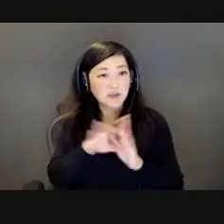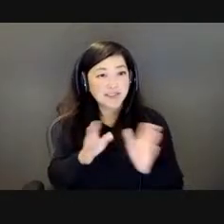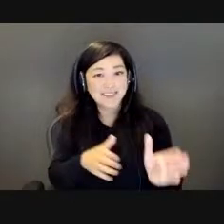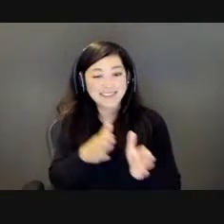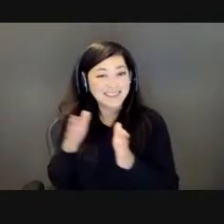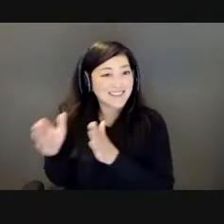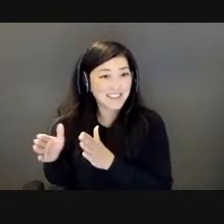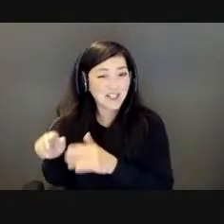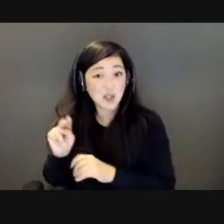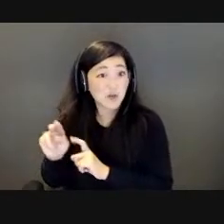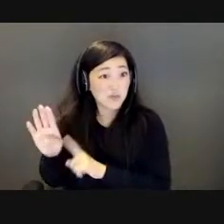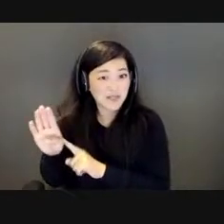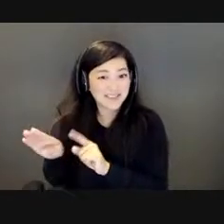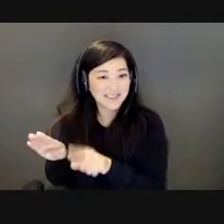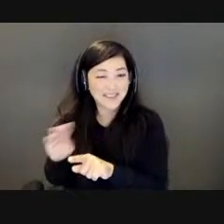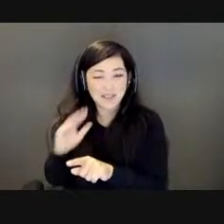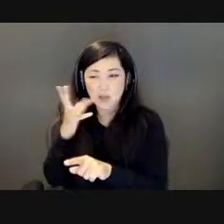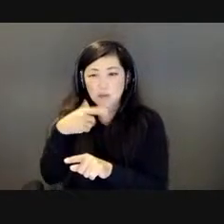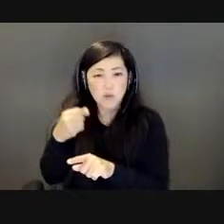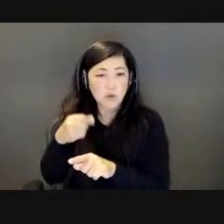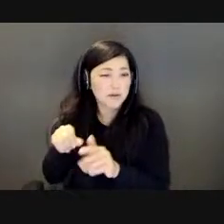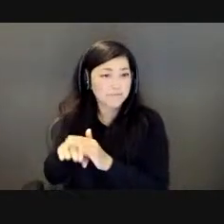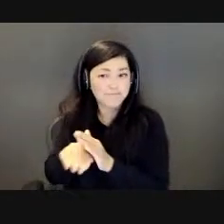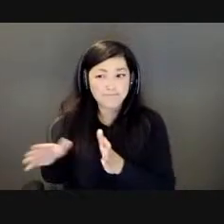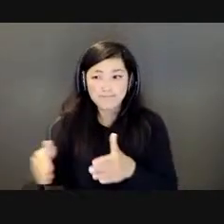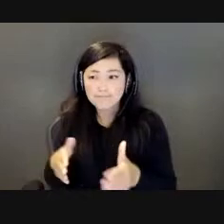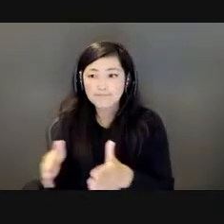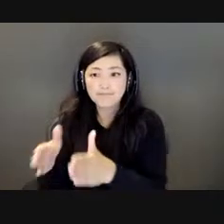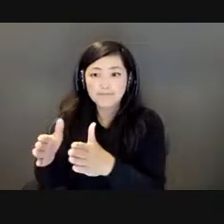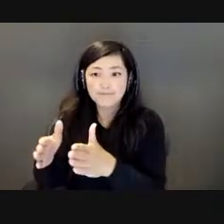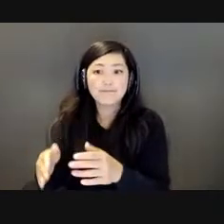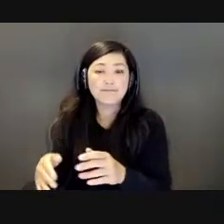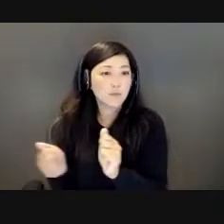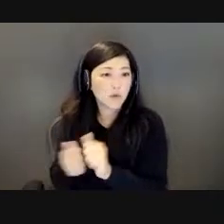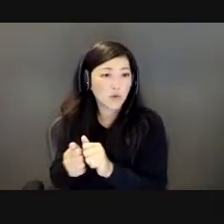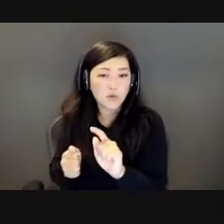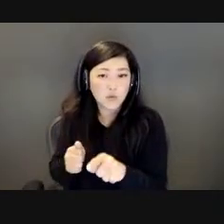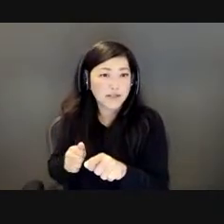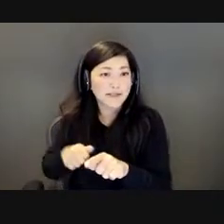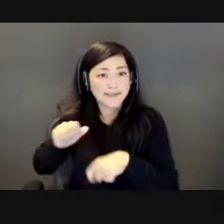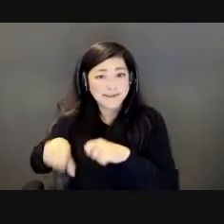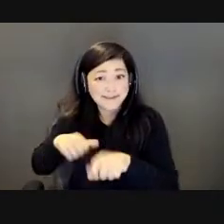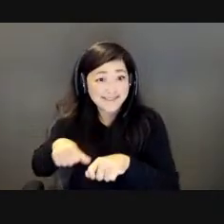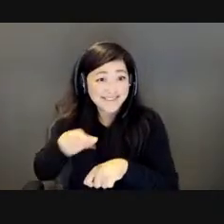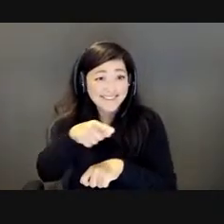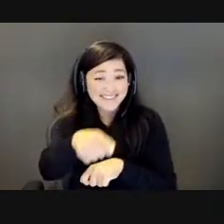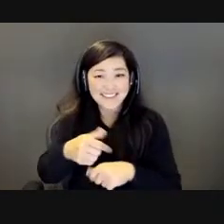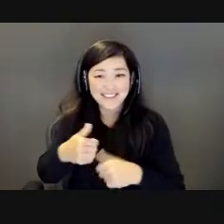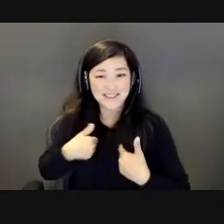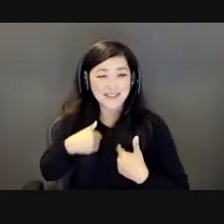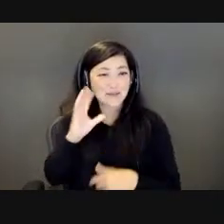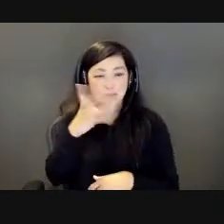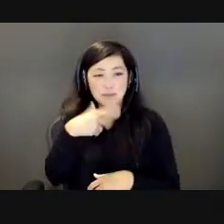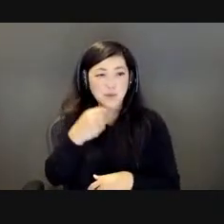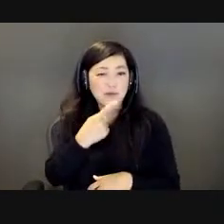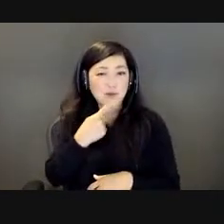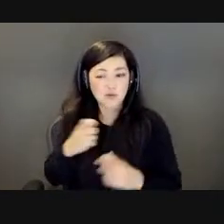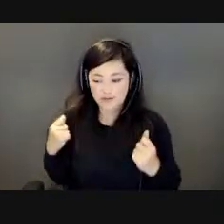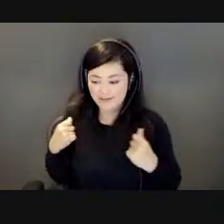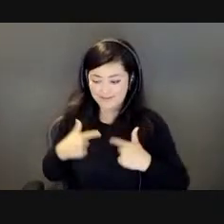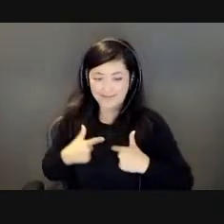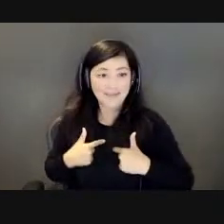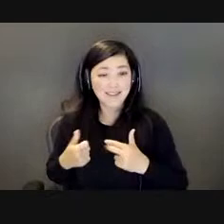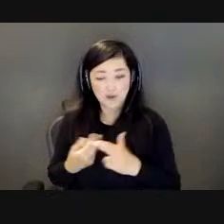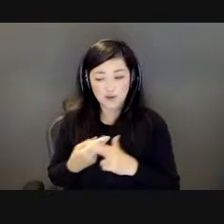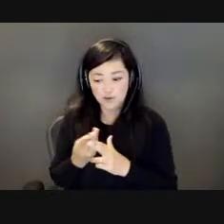beautiful accessible trails with one of our service participants in a beautiful red sweatshirt using one of our